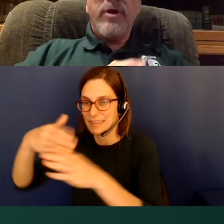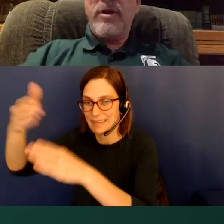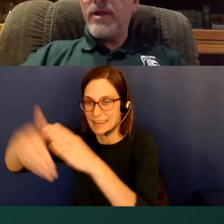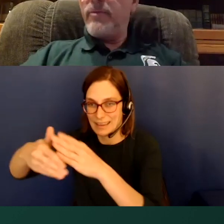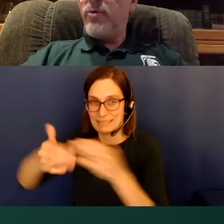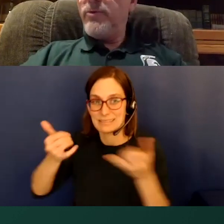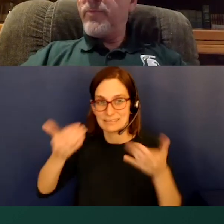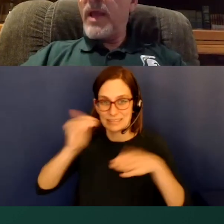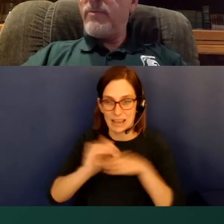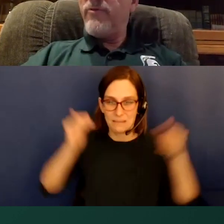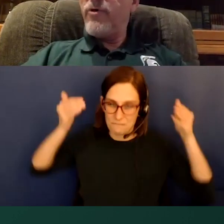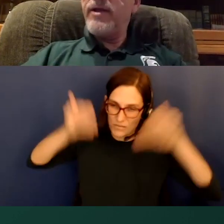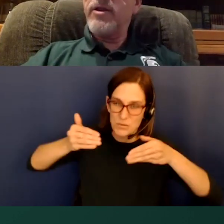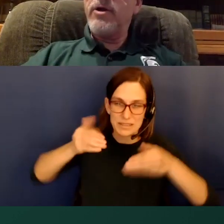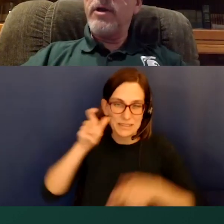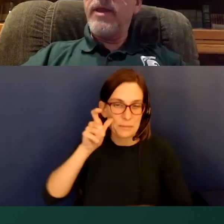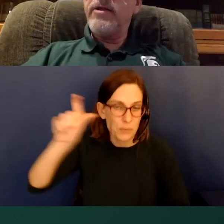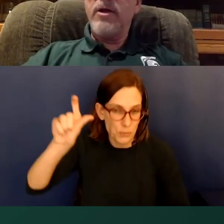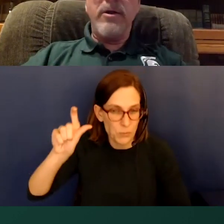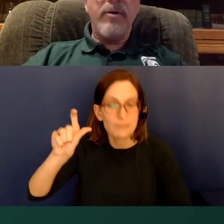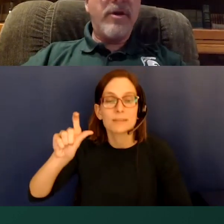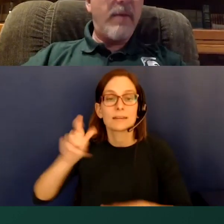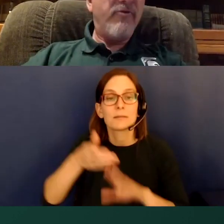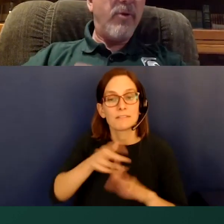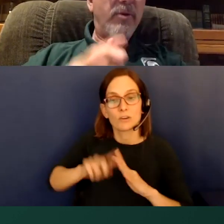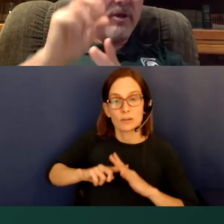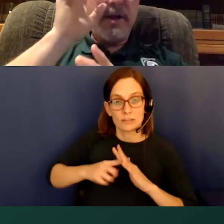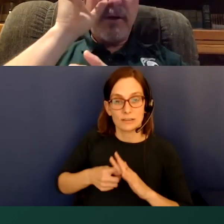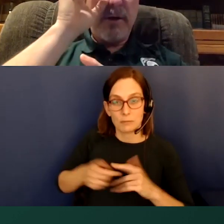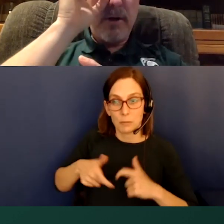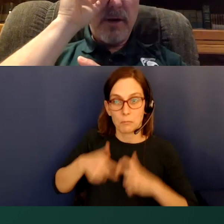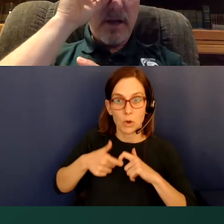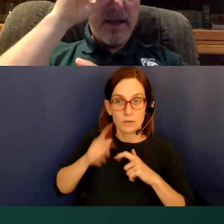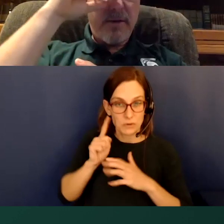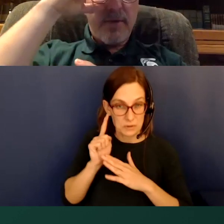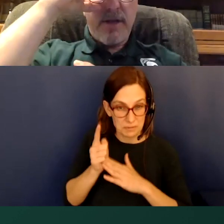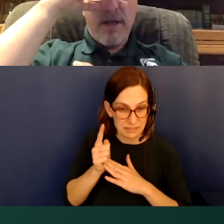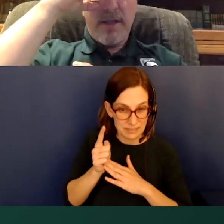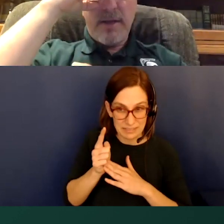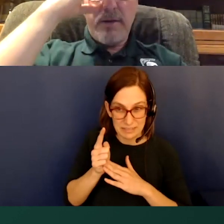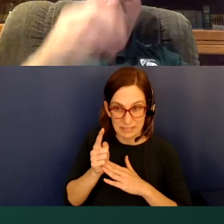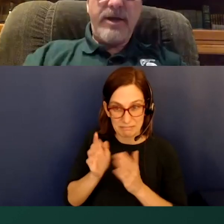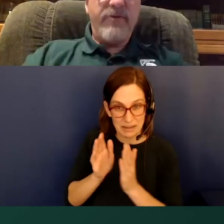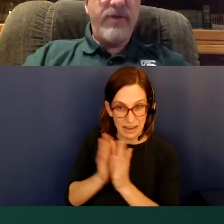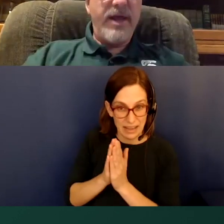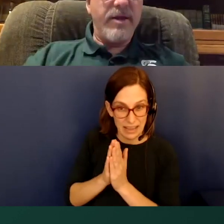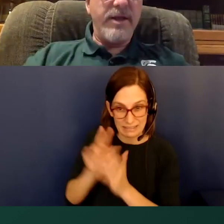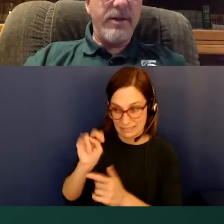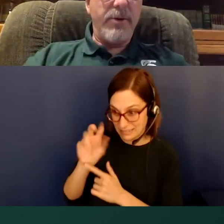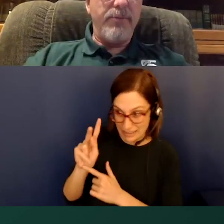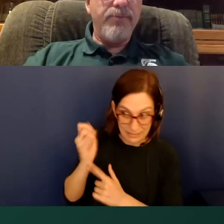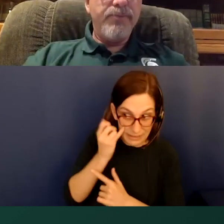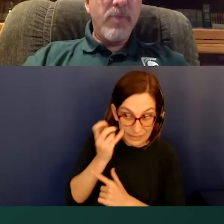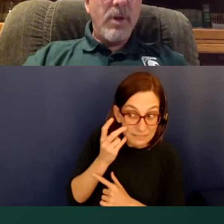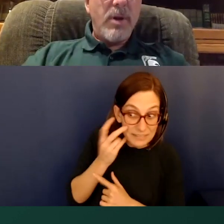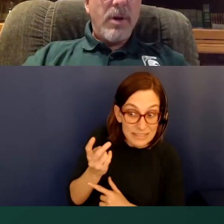Tonight's focus is on the moon. And before I get started on that, I'm going to stop for a moment and I'll ask my colleague, Nick, if he has any